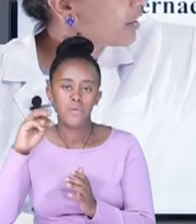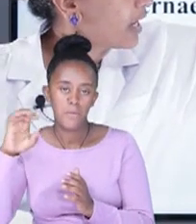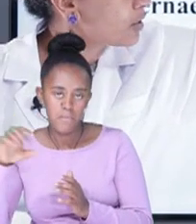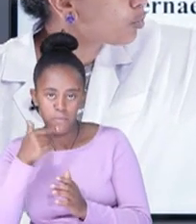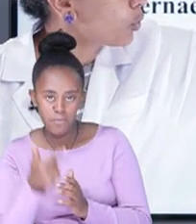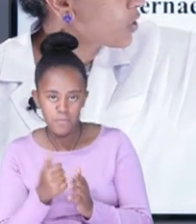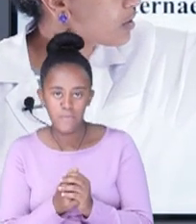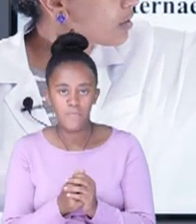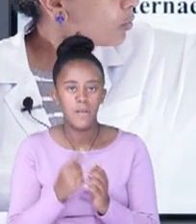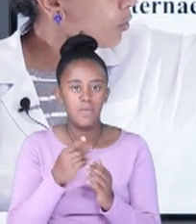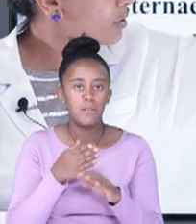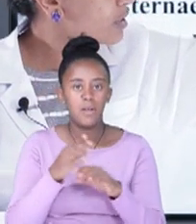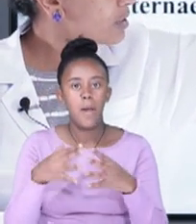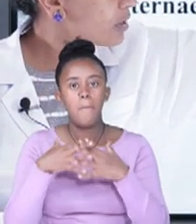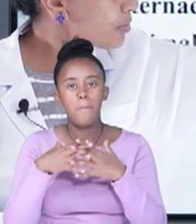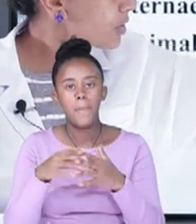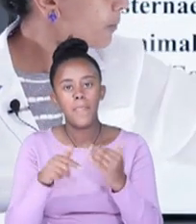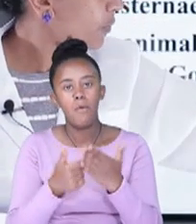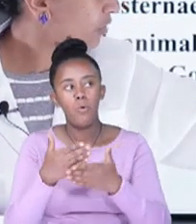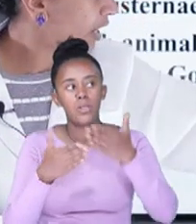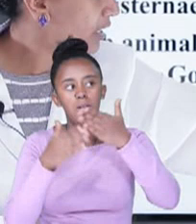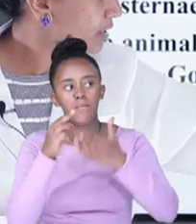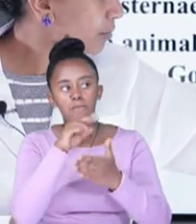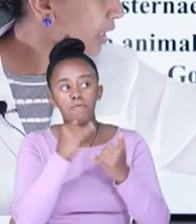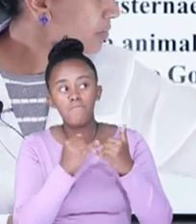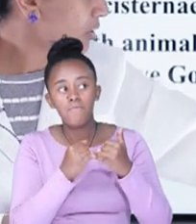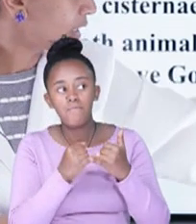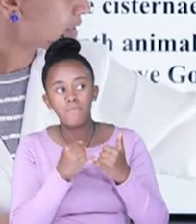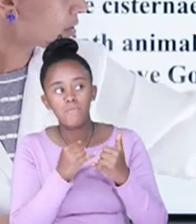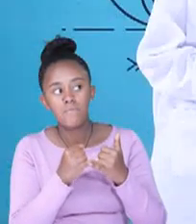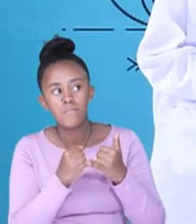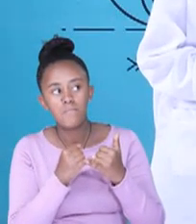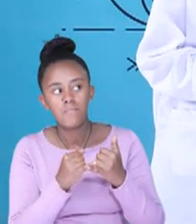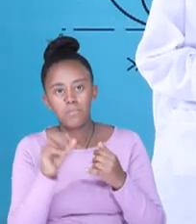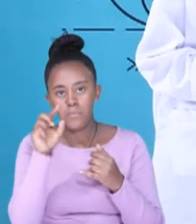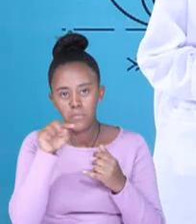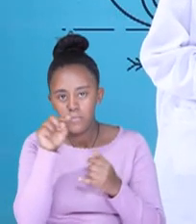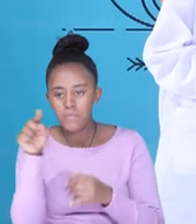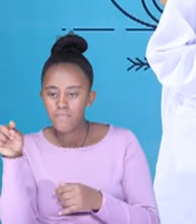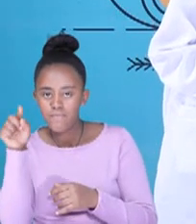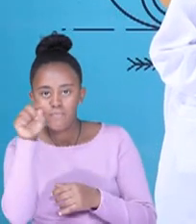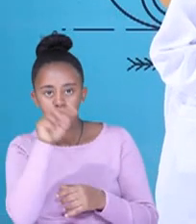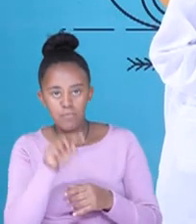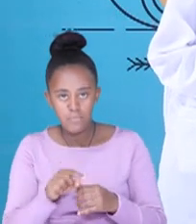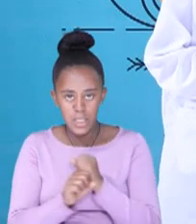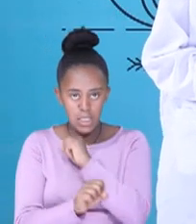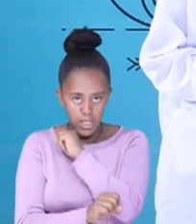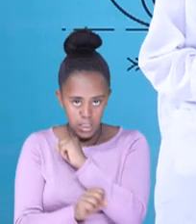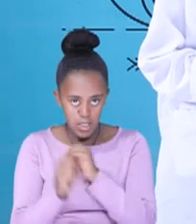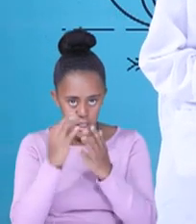the material is processed in all these steps, finally it becomes released in the form of vesicle.